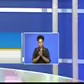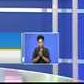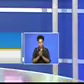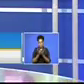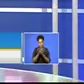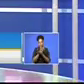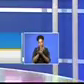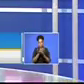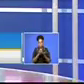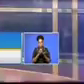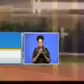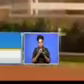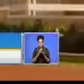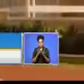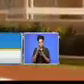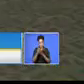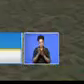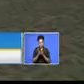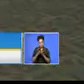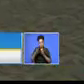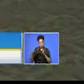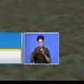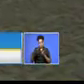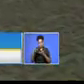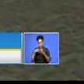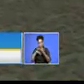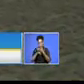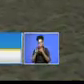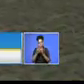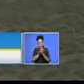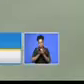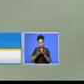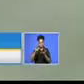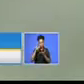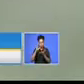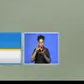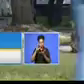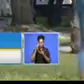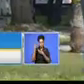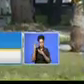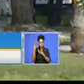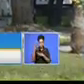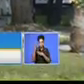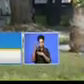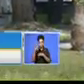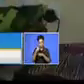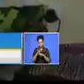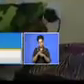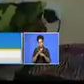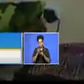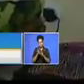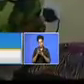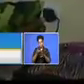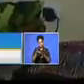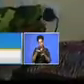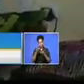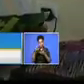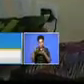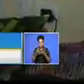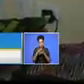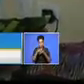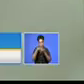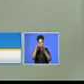Well, as part of its mandate to expand access to tertiary education, the University of the Bahamas has made a move to accept new